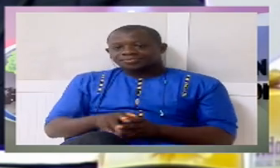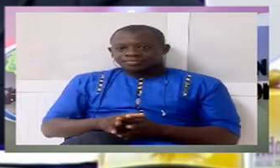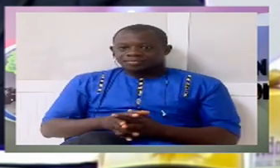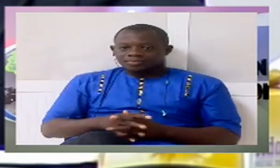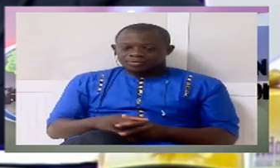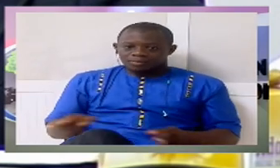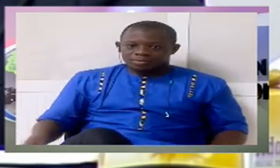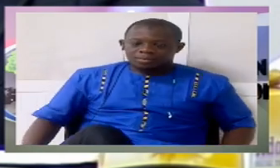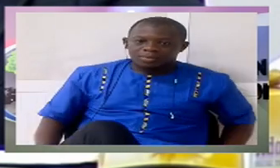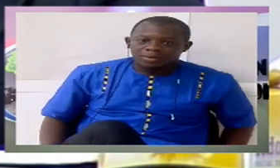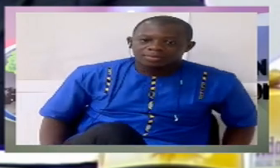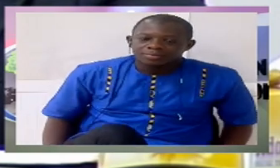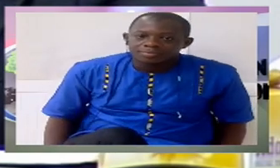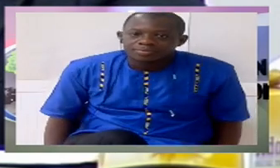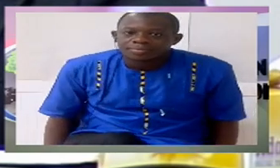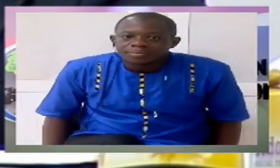The